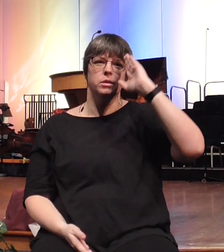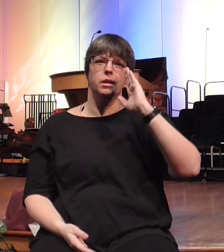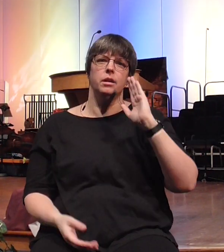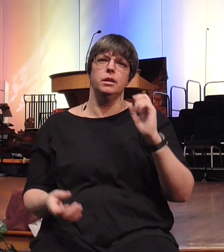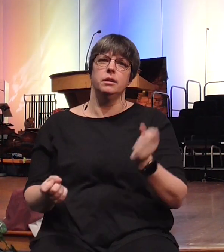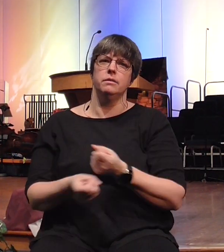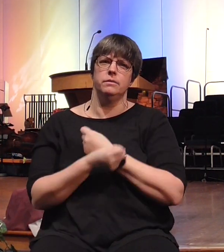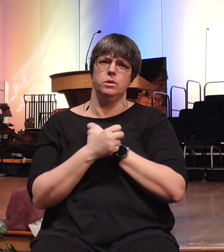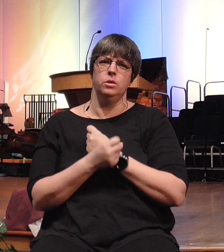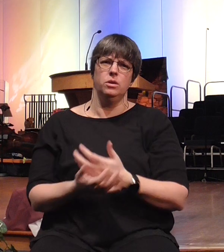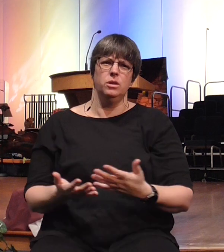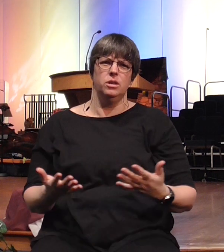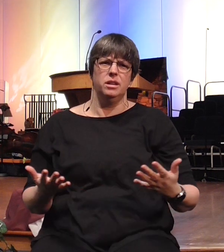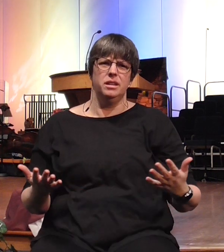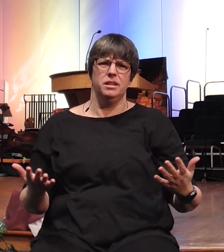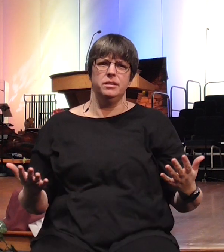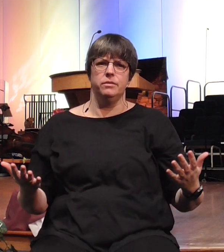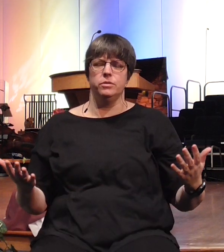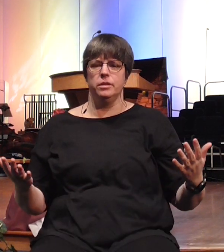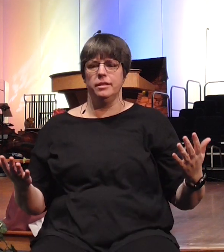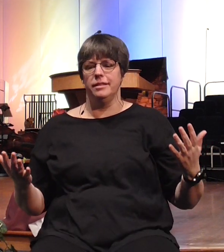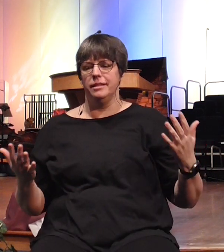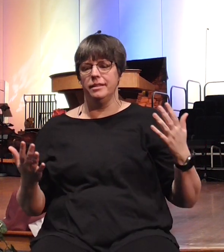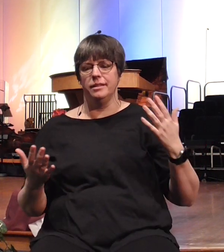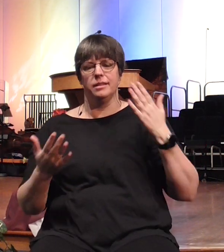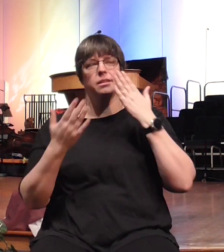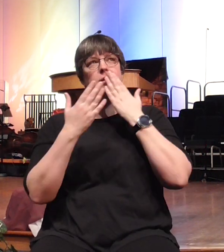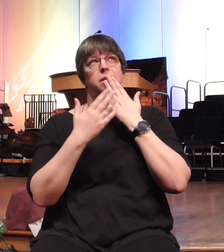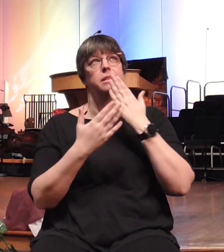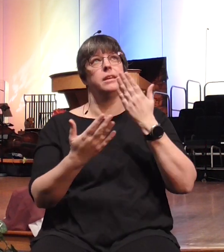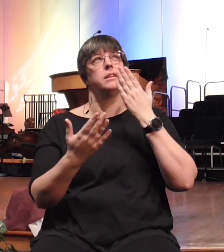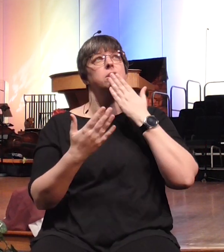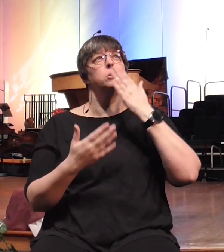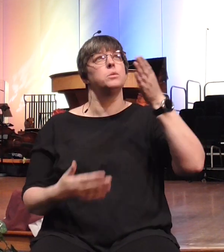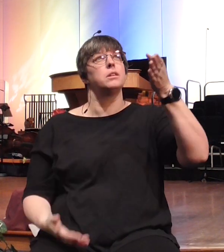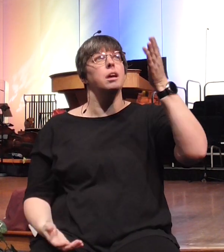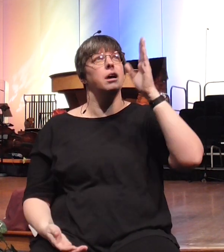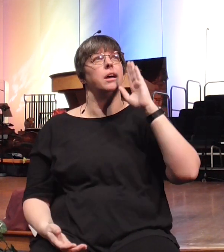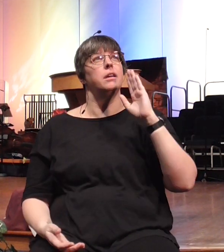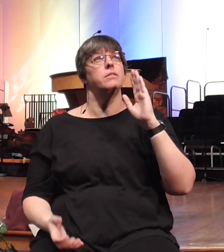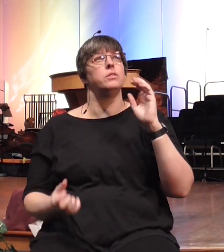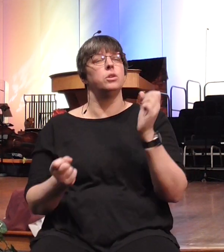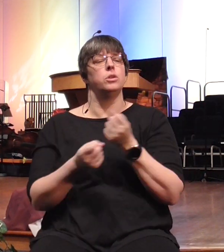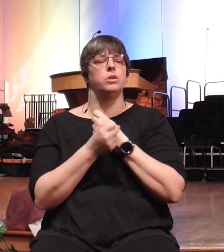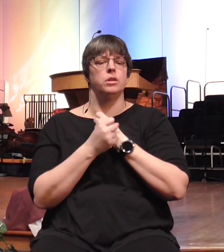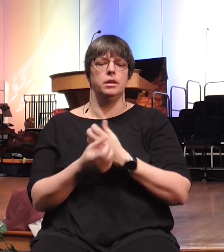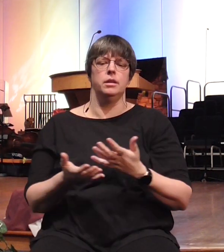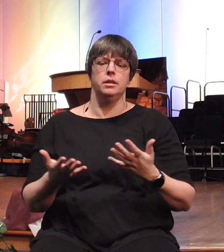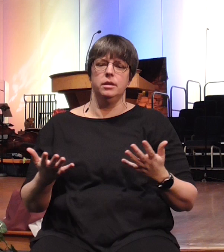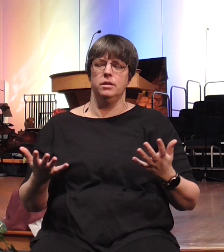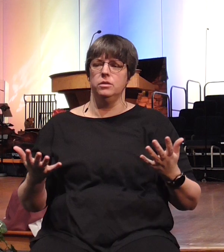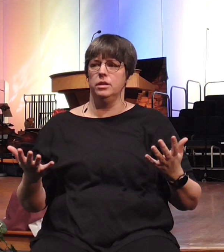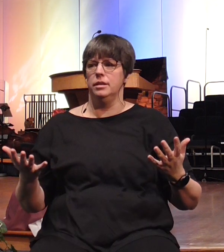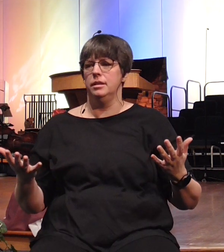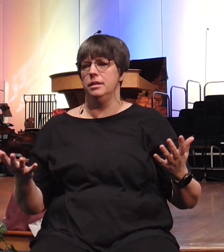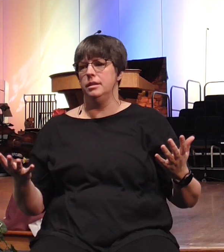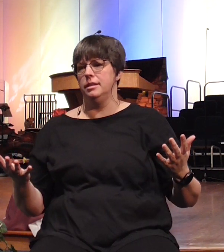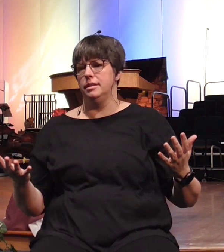Thank you, God, for everything. Thank you, God, for